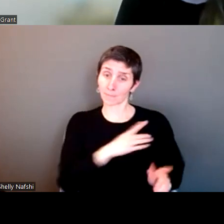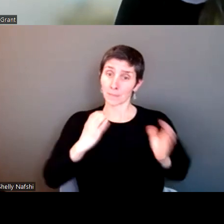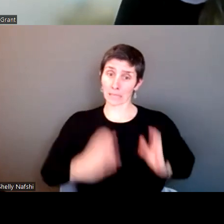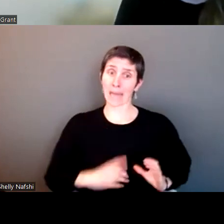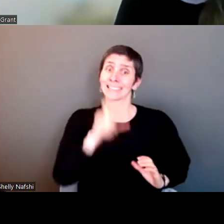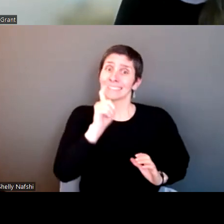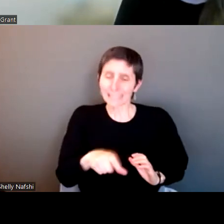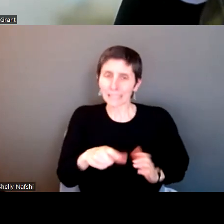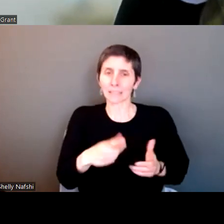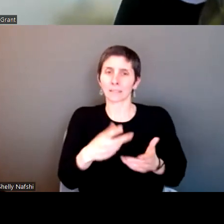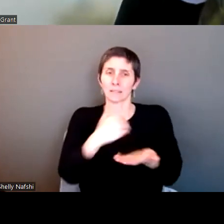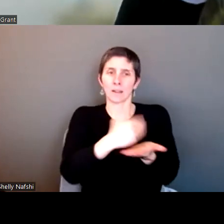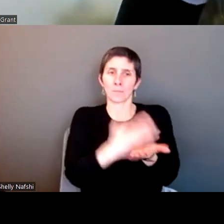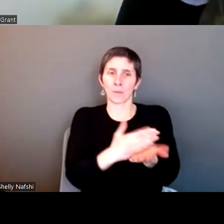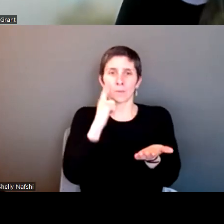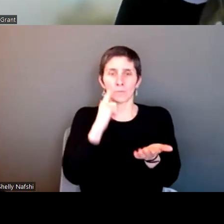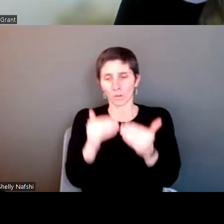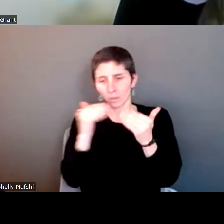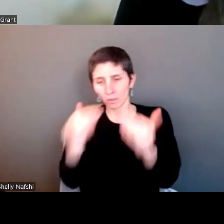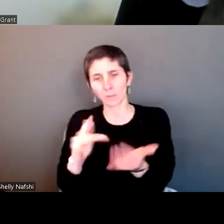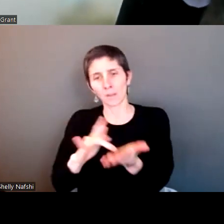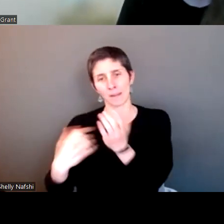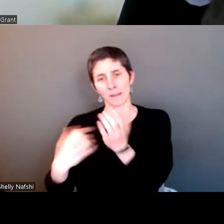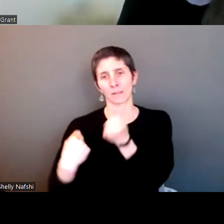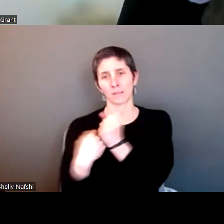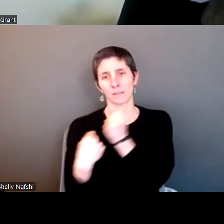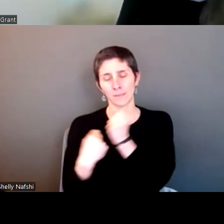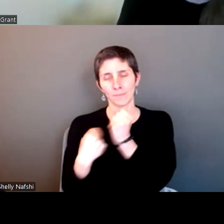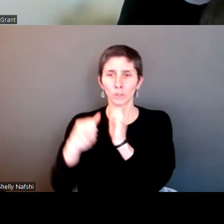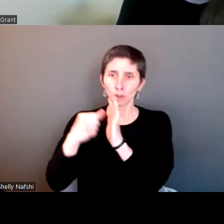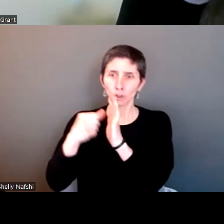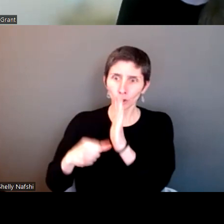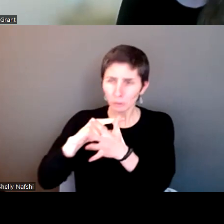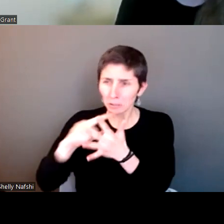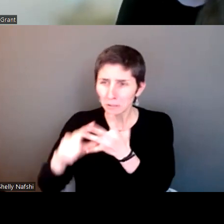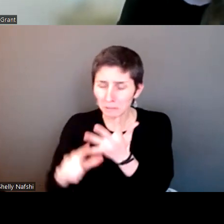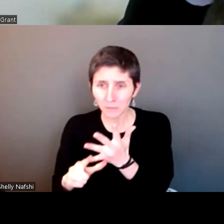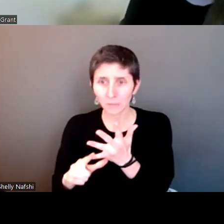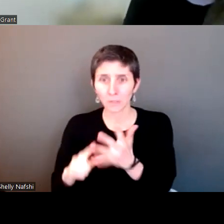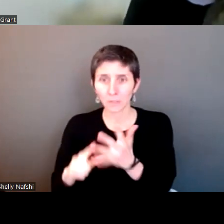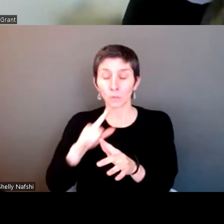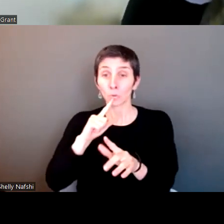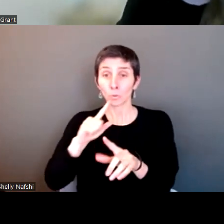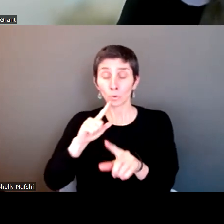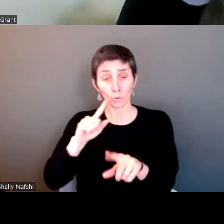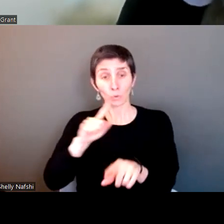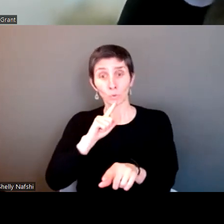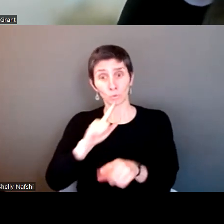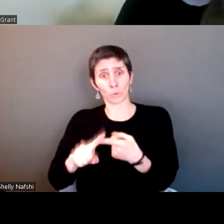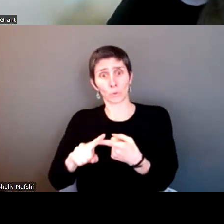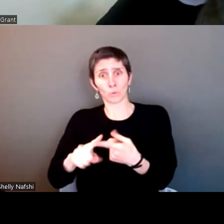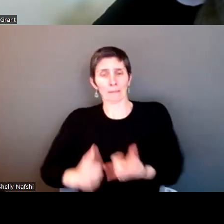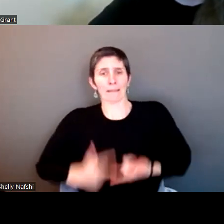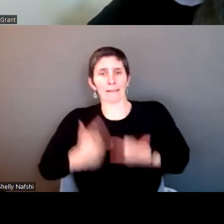with their surgeries that they needed to be able to maintain a fully livable life, how they wanted to live it. And so I think that there is this